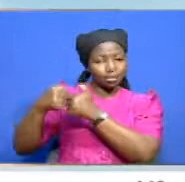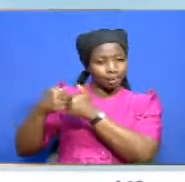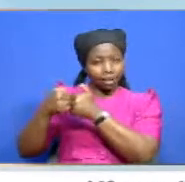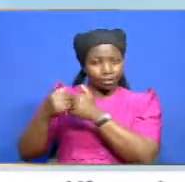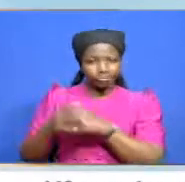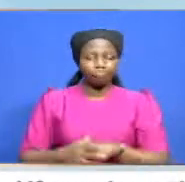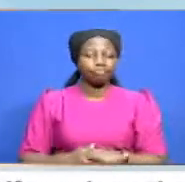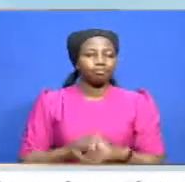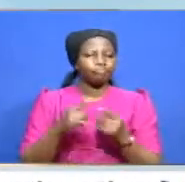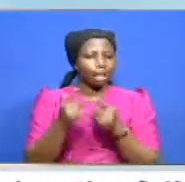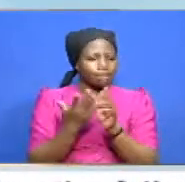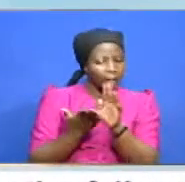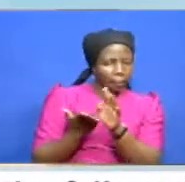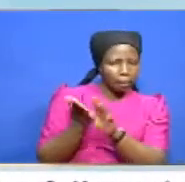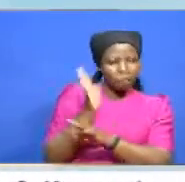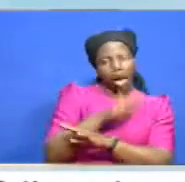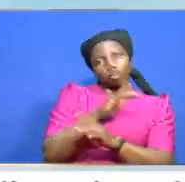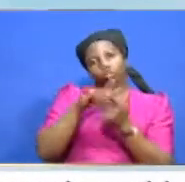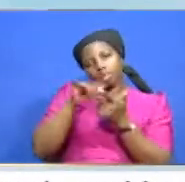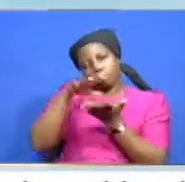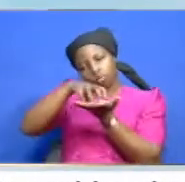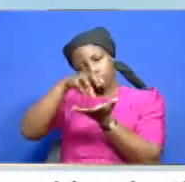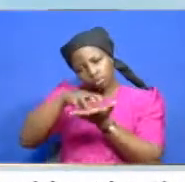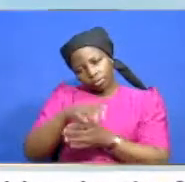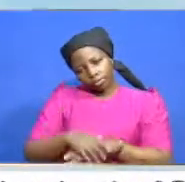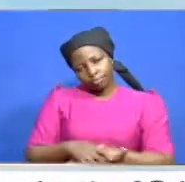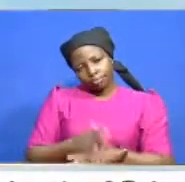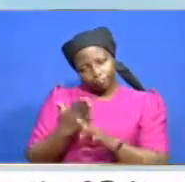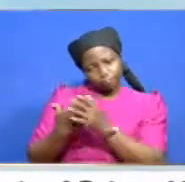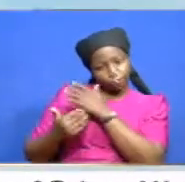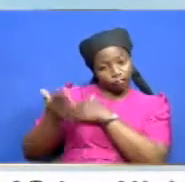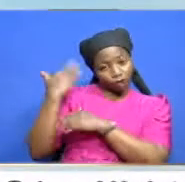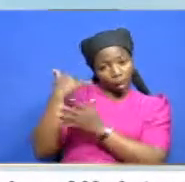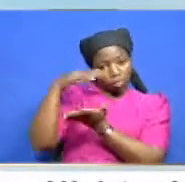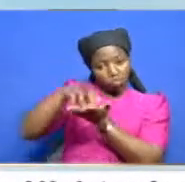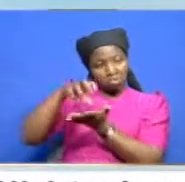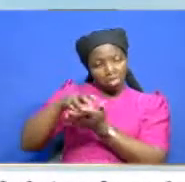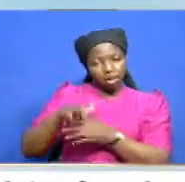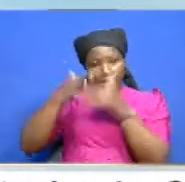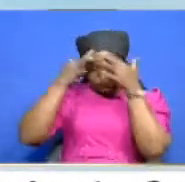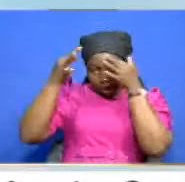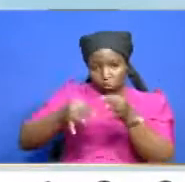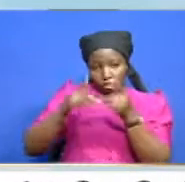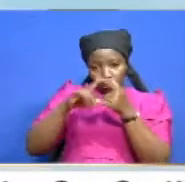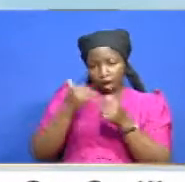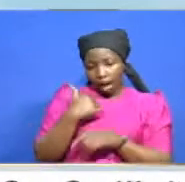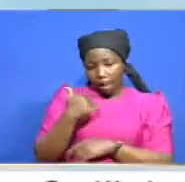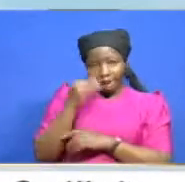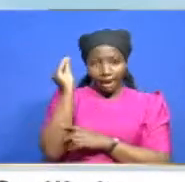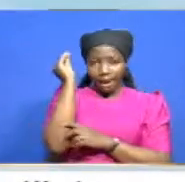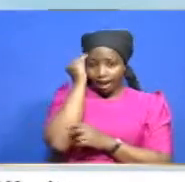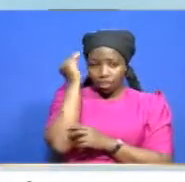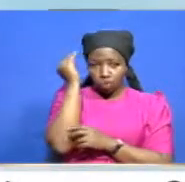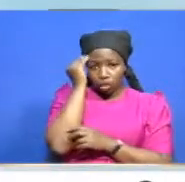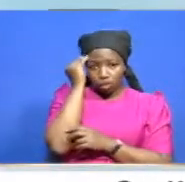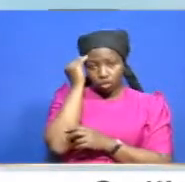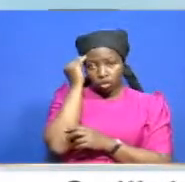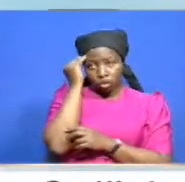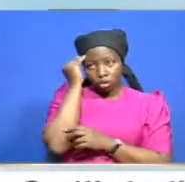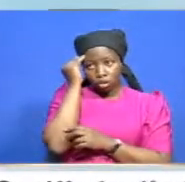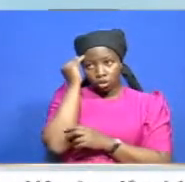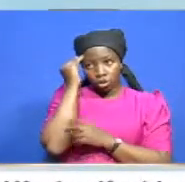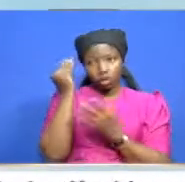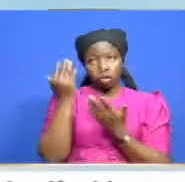going back to the situation as it were, the decision to have education lost for